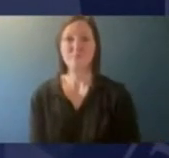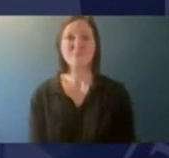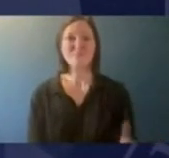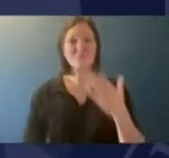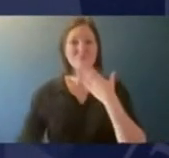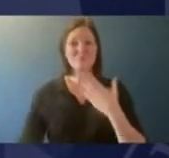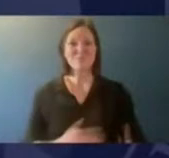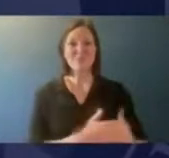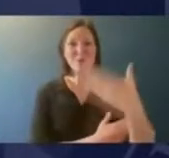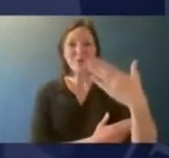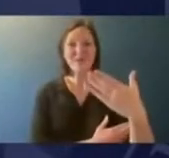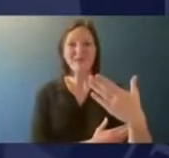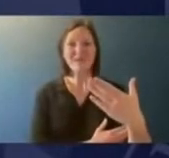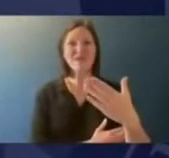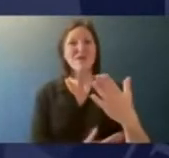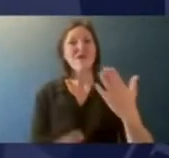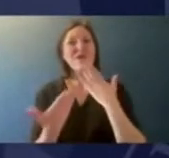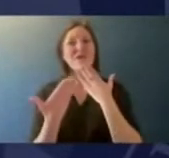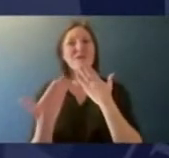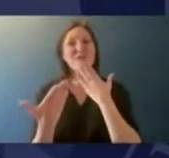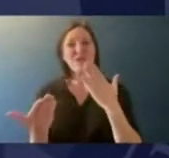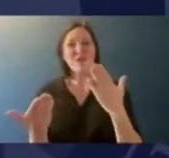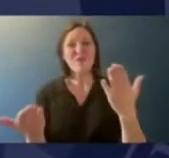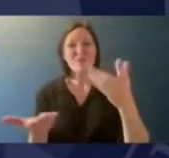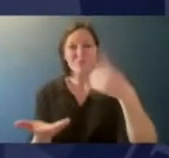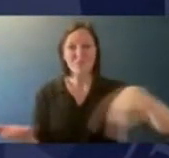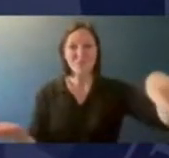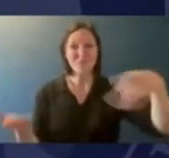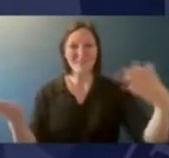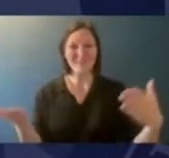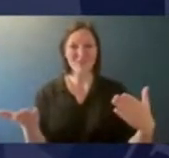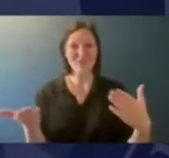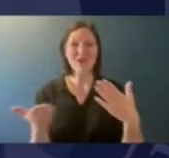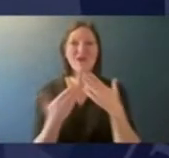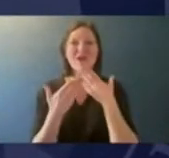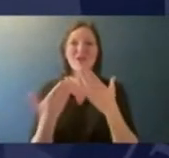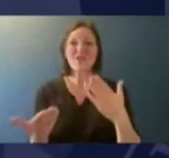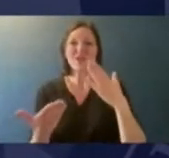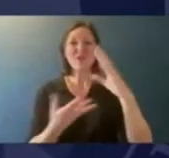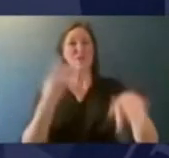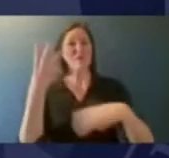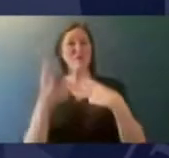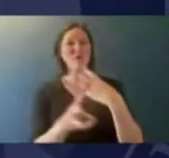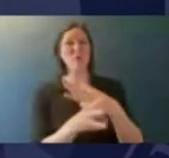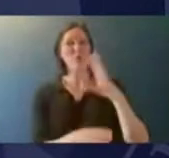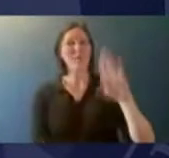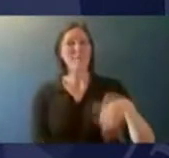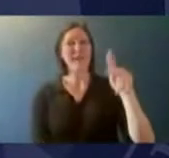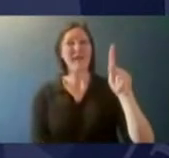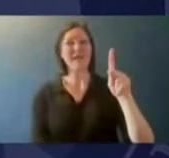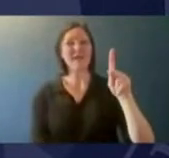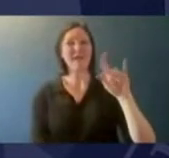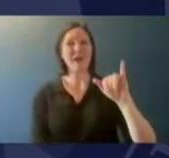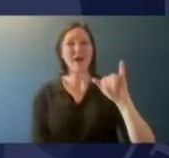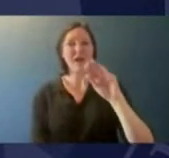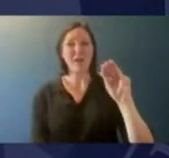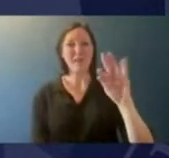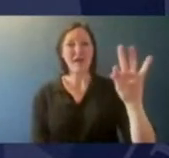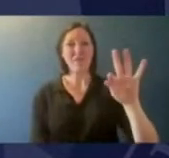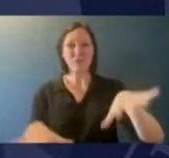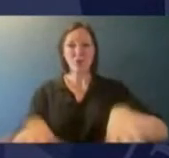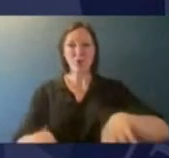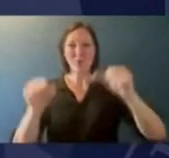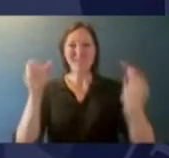Good morning, and thank you all for being here, and thank you to the World Bank and IMF for hosting the